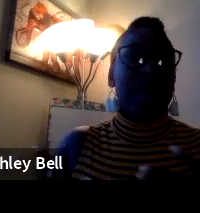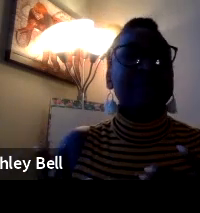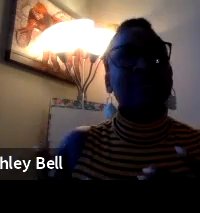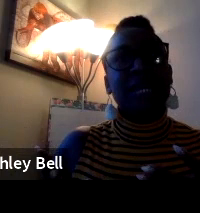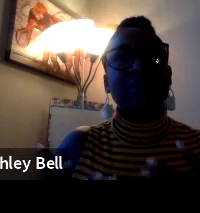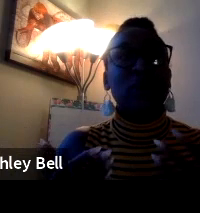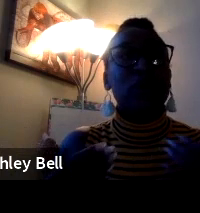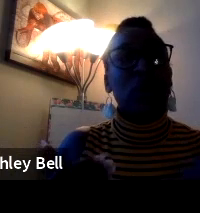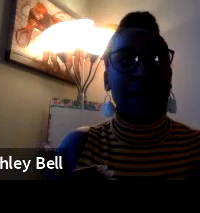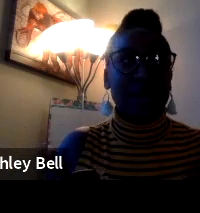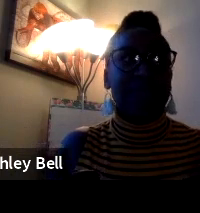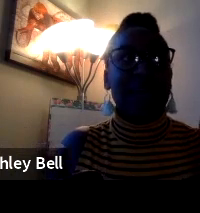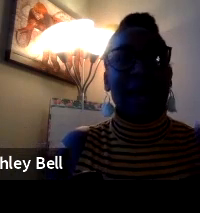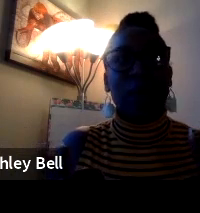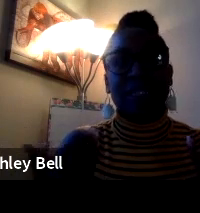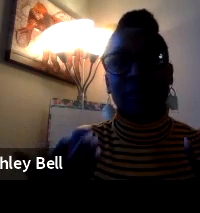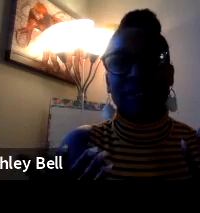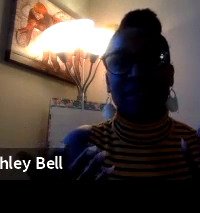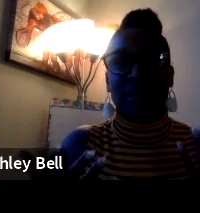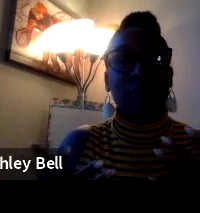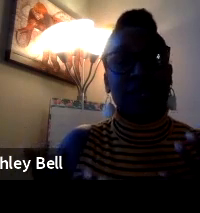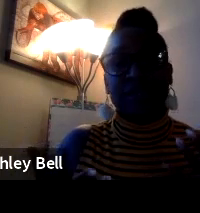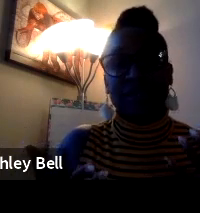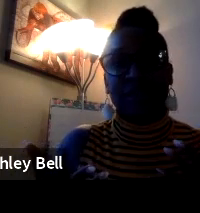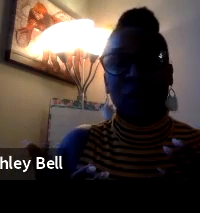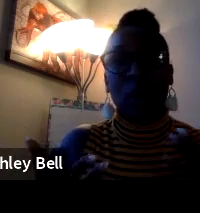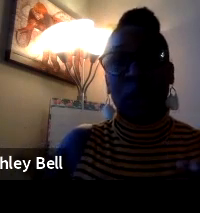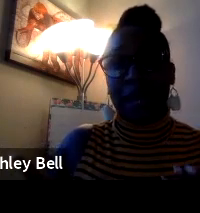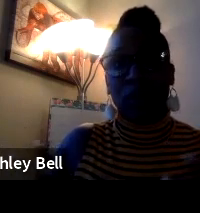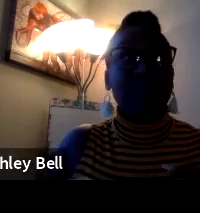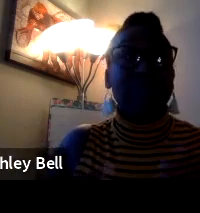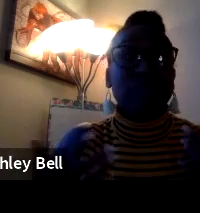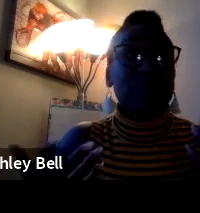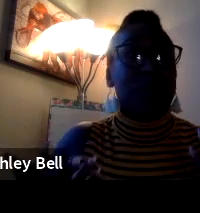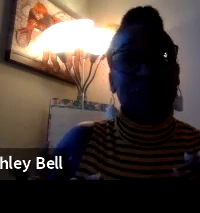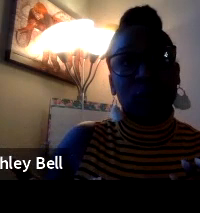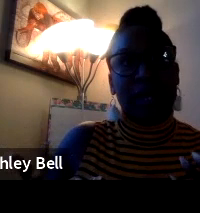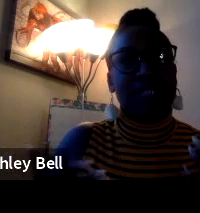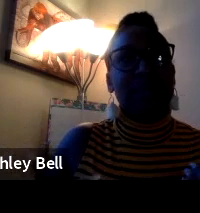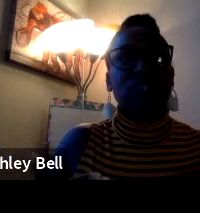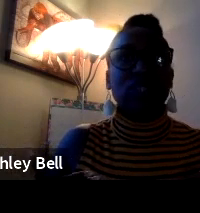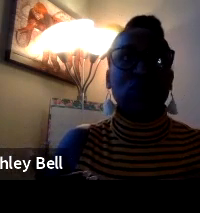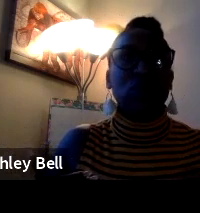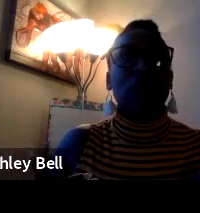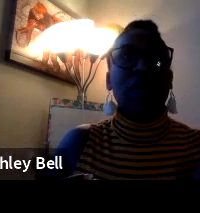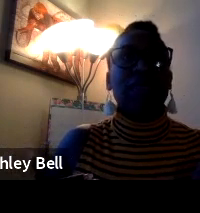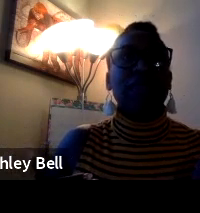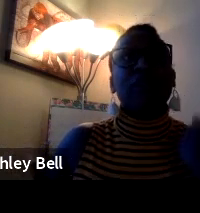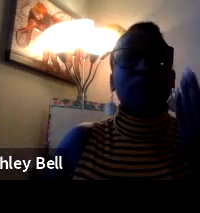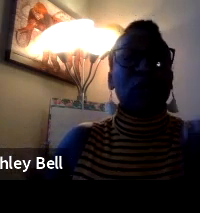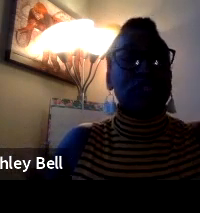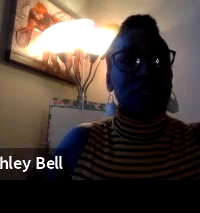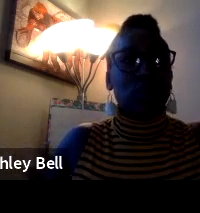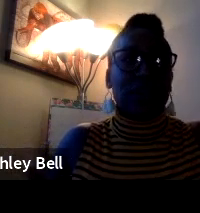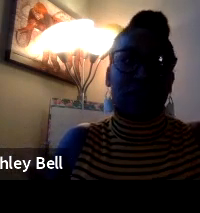it. And sometimes they don't know how to get that out and express it in a productive way or even a respectful way, especially to the